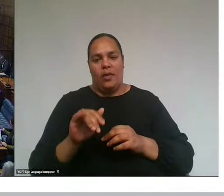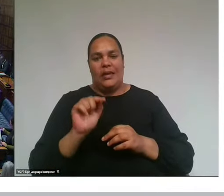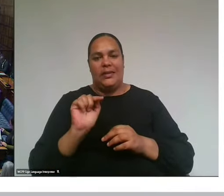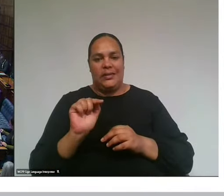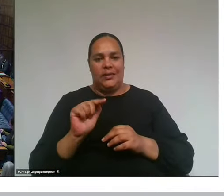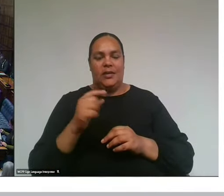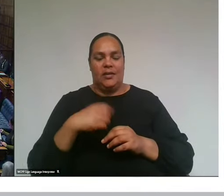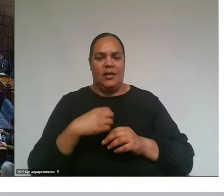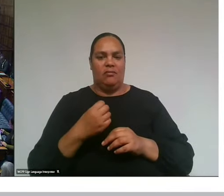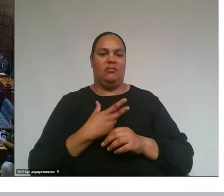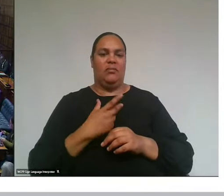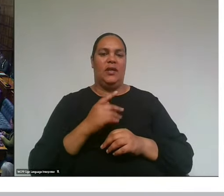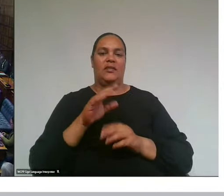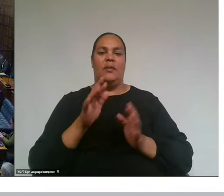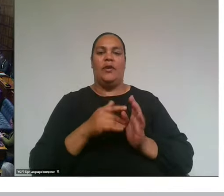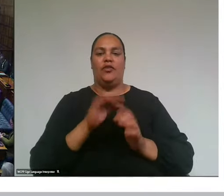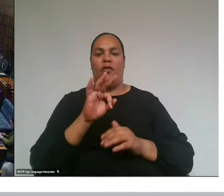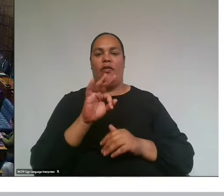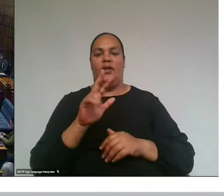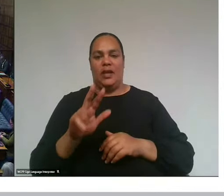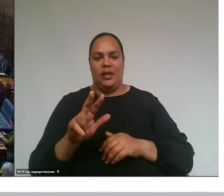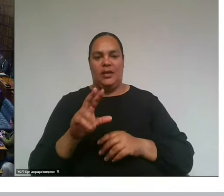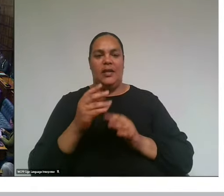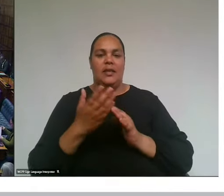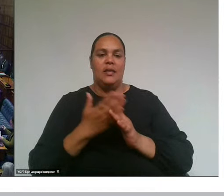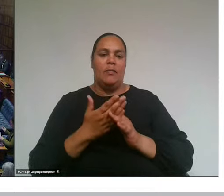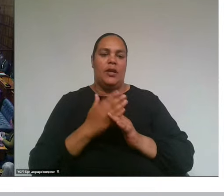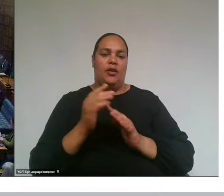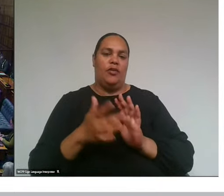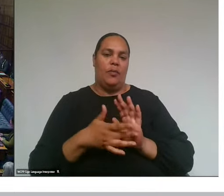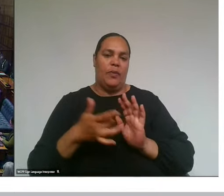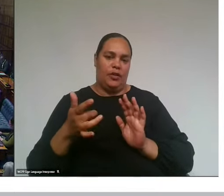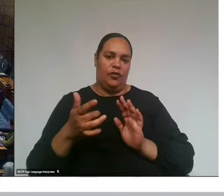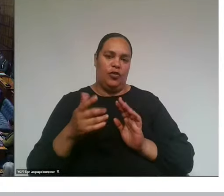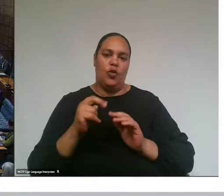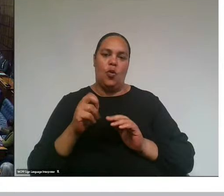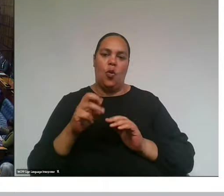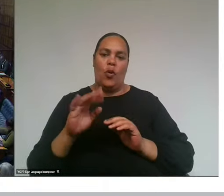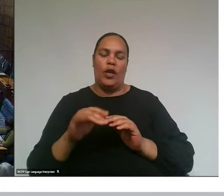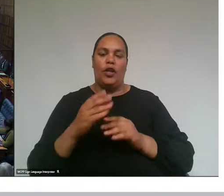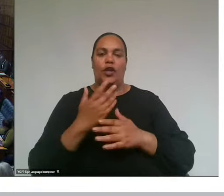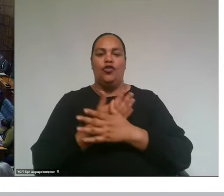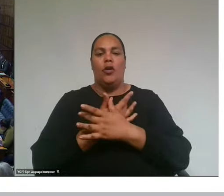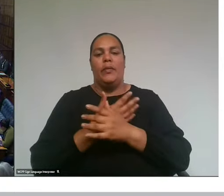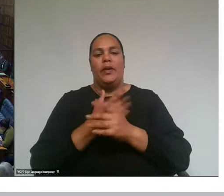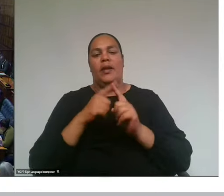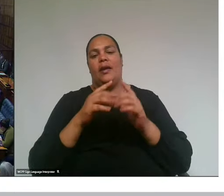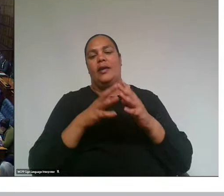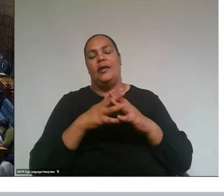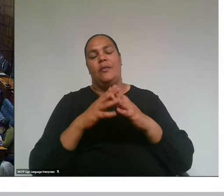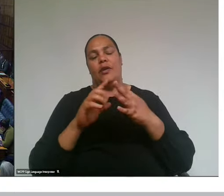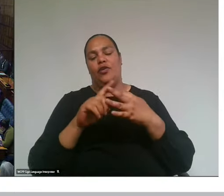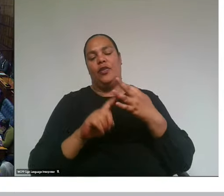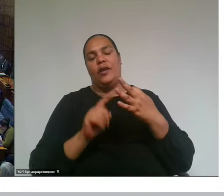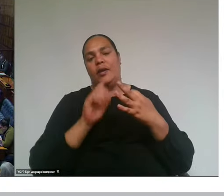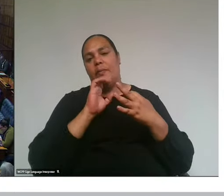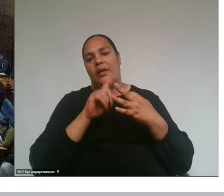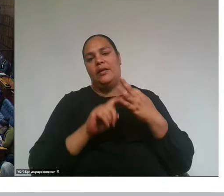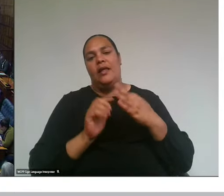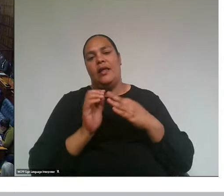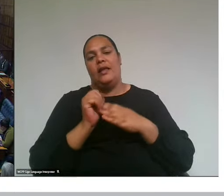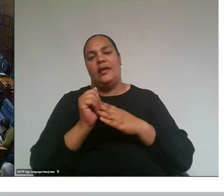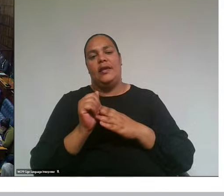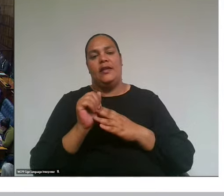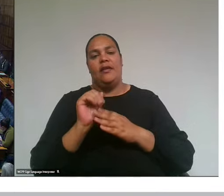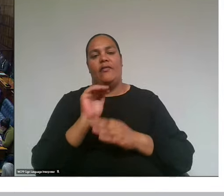that struck me it's on page 38 in the middle of the page Norway Germany and the United States being the leading foreign